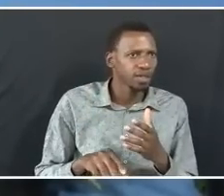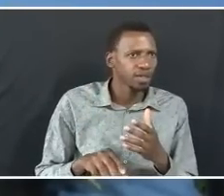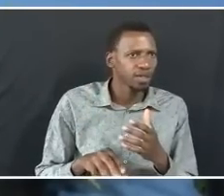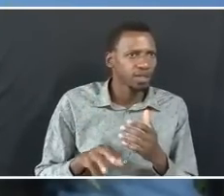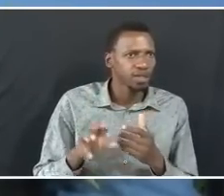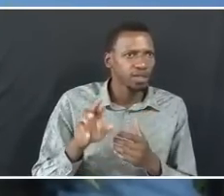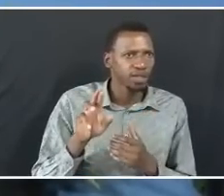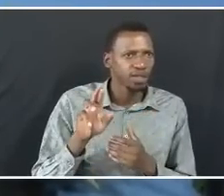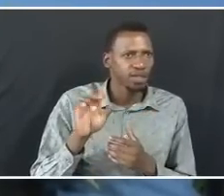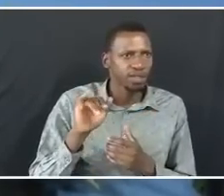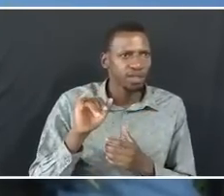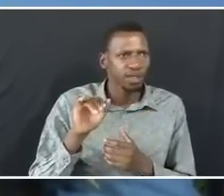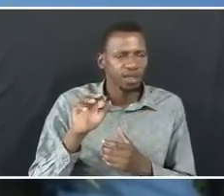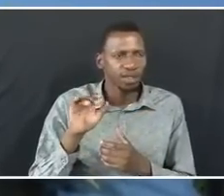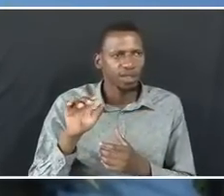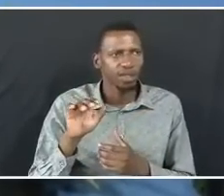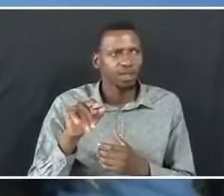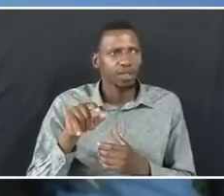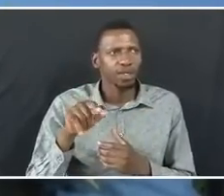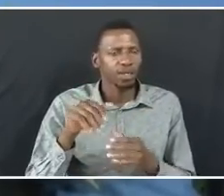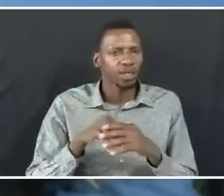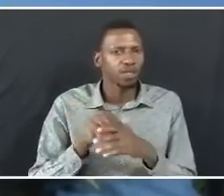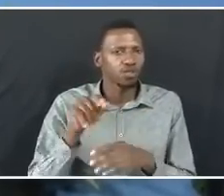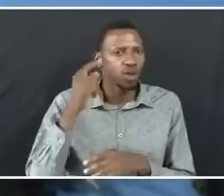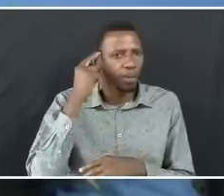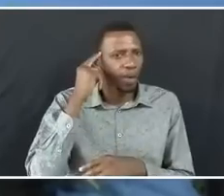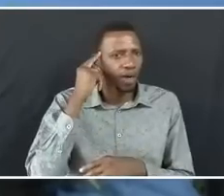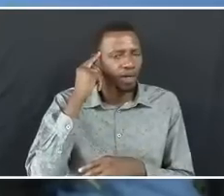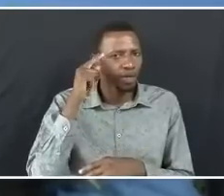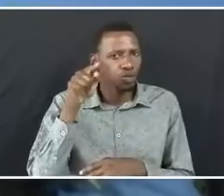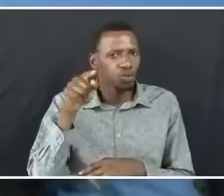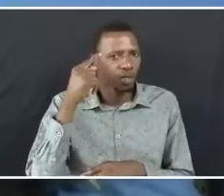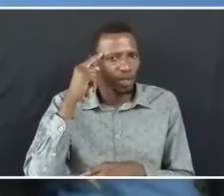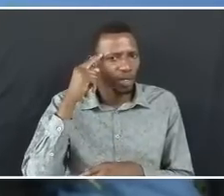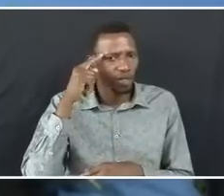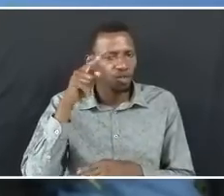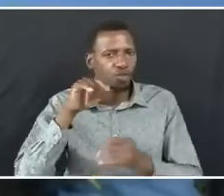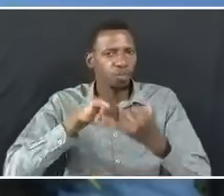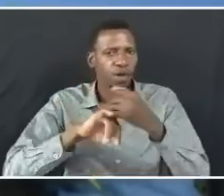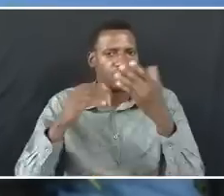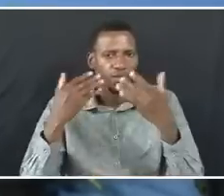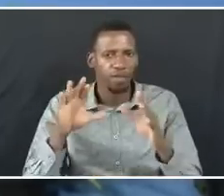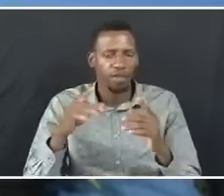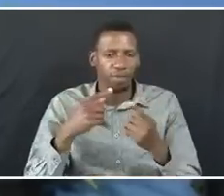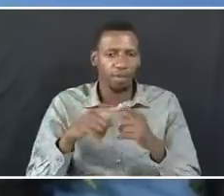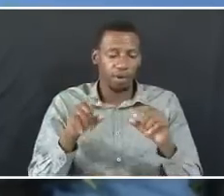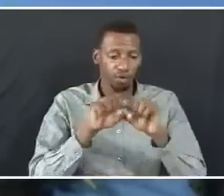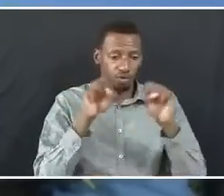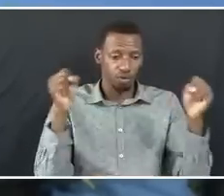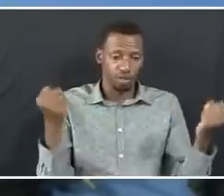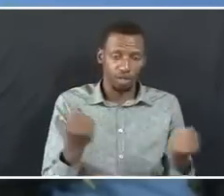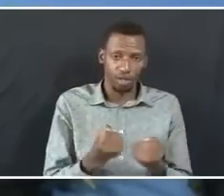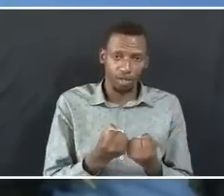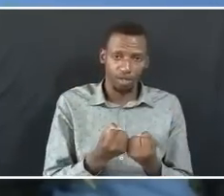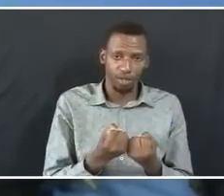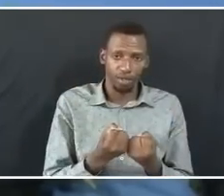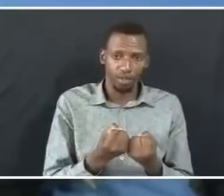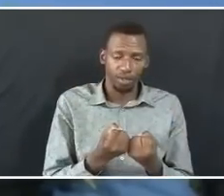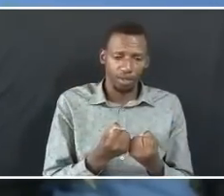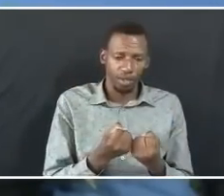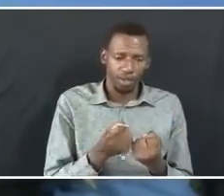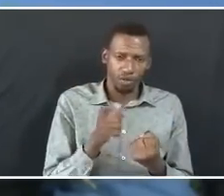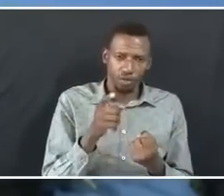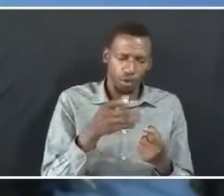So in your mind, you think you're married, but in the mind of society, there's a place you had first done